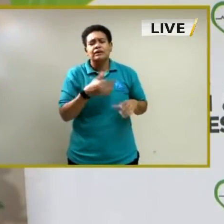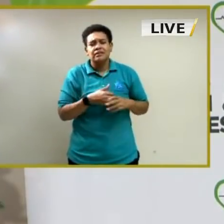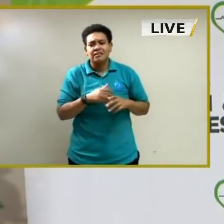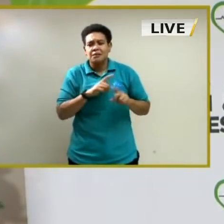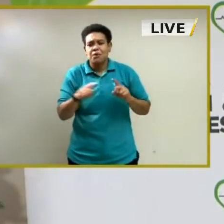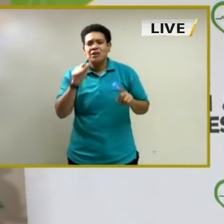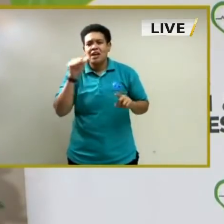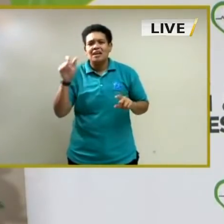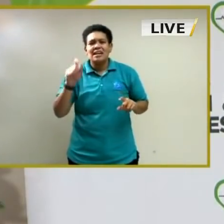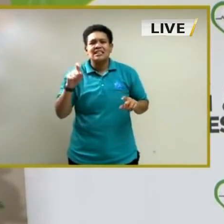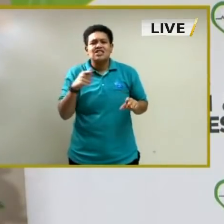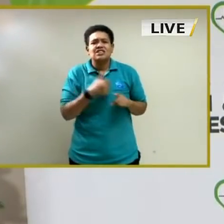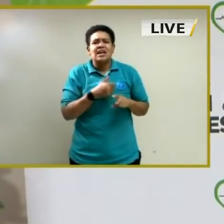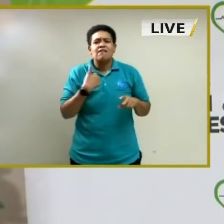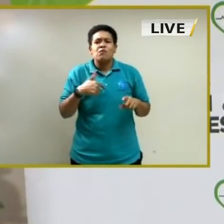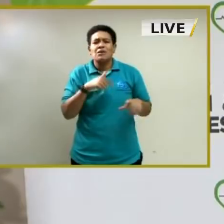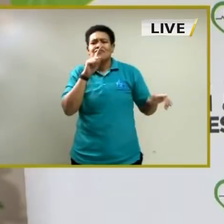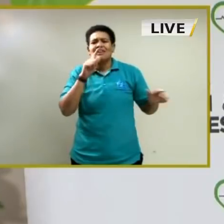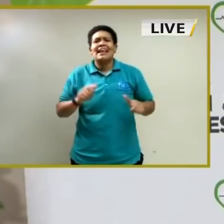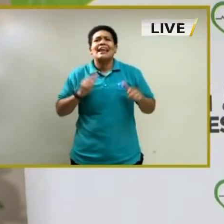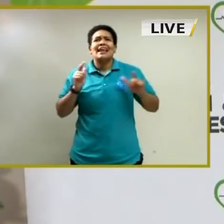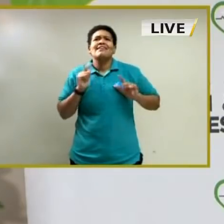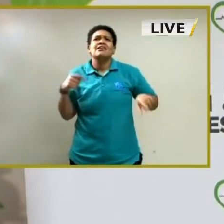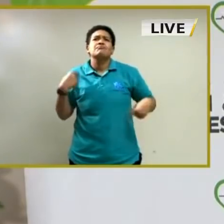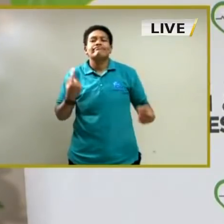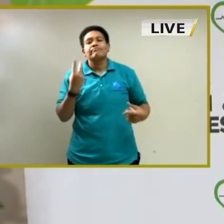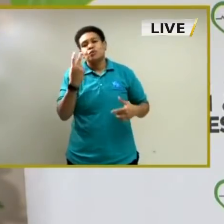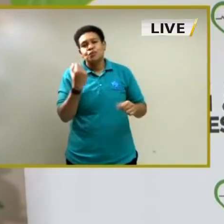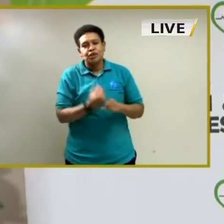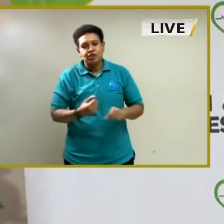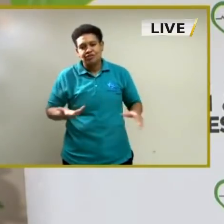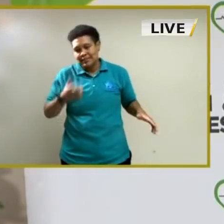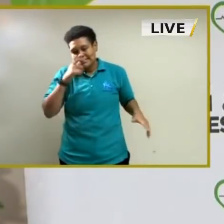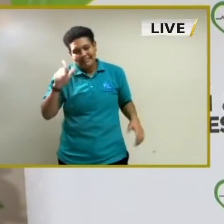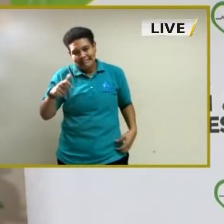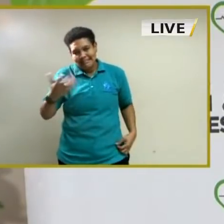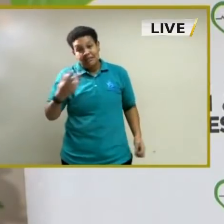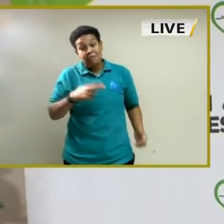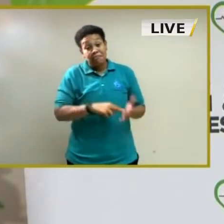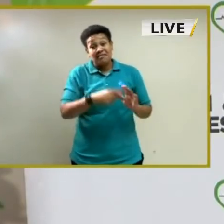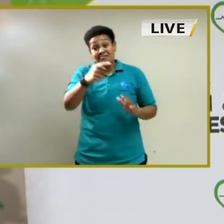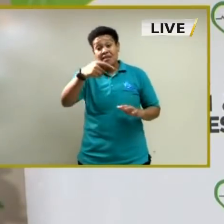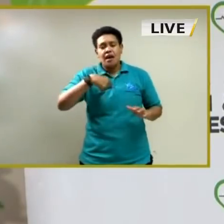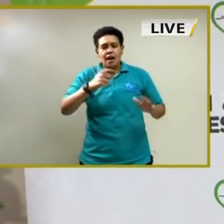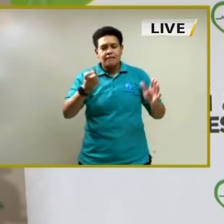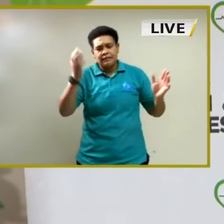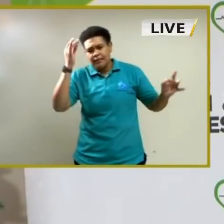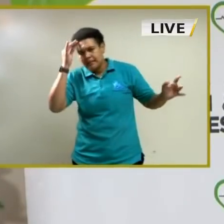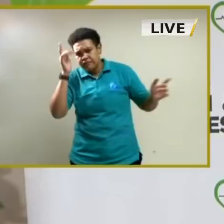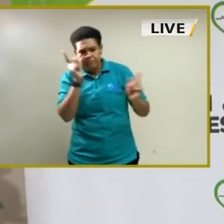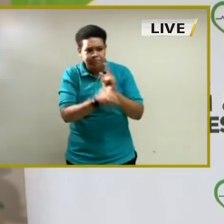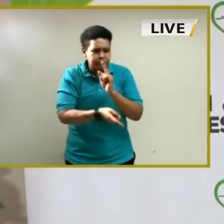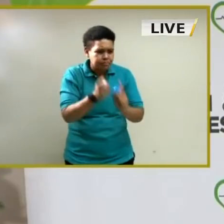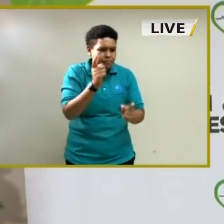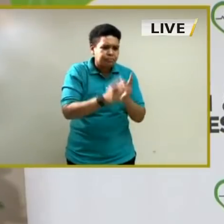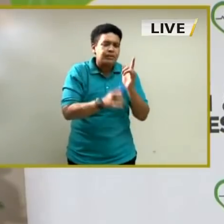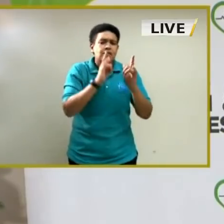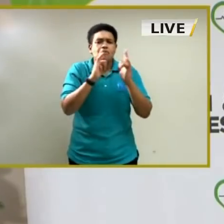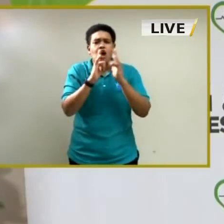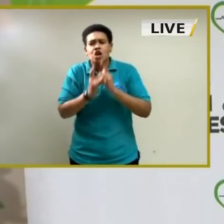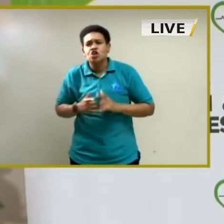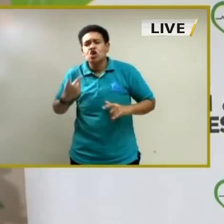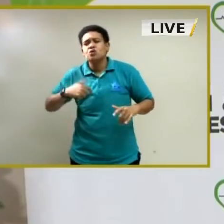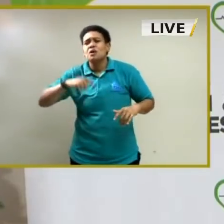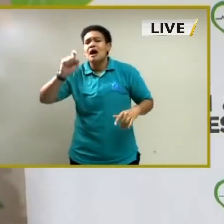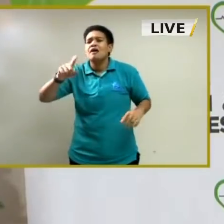not necessarily as we have been living over the past 2 years. It means we have to pivot, we have to adjust, we have to do what